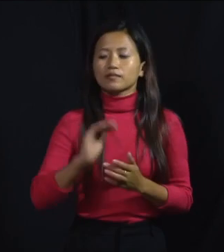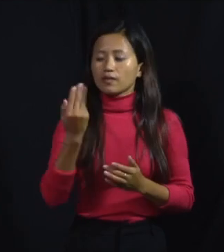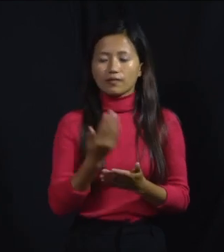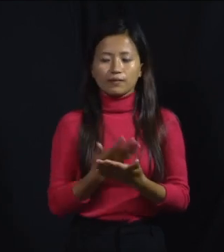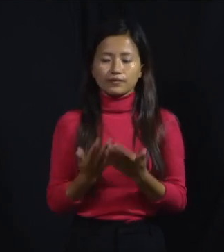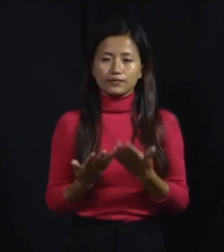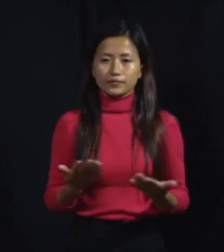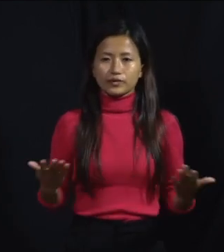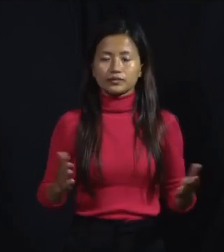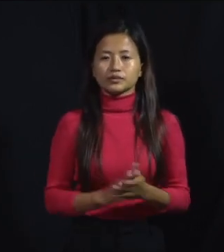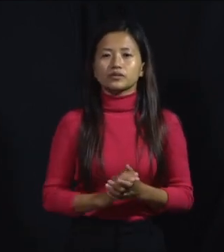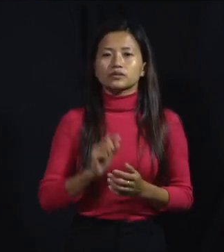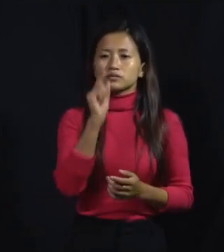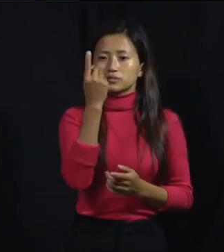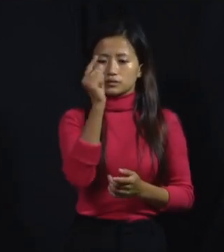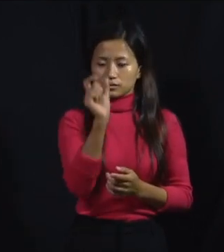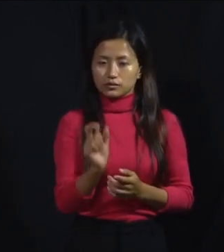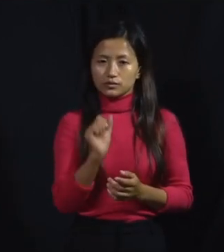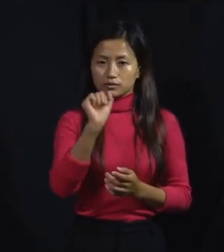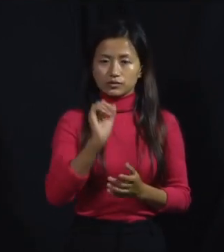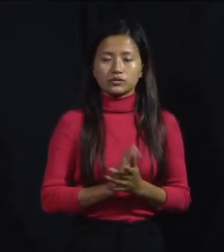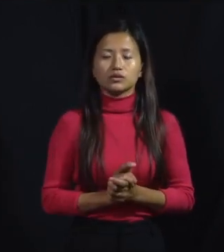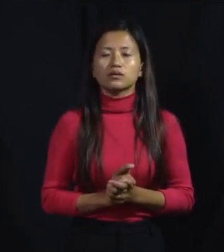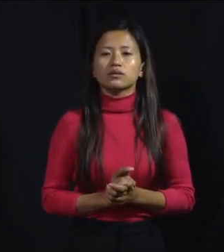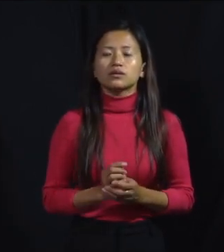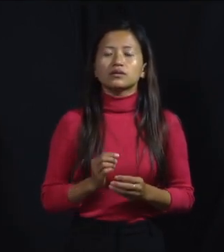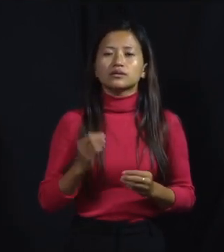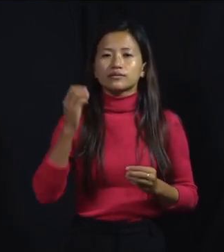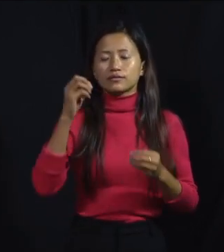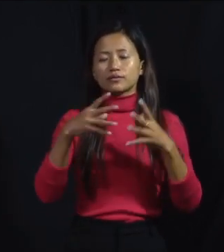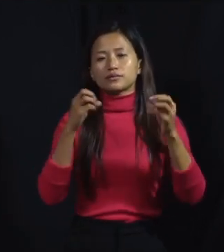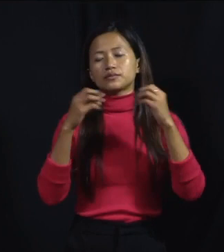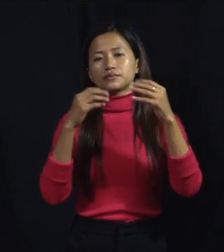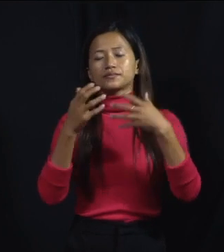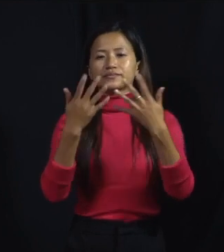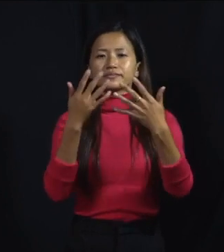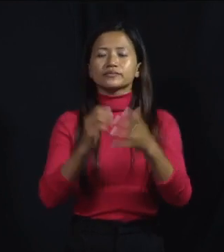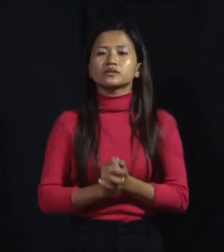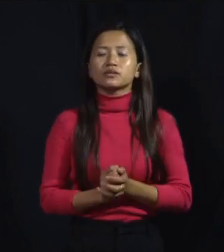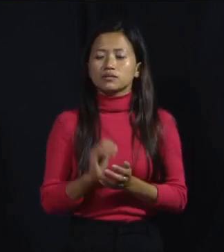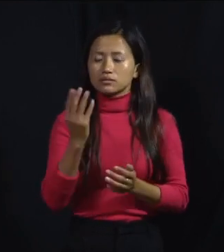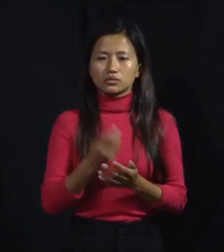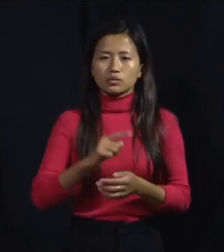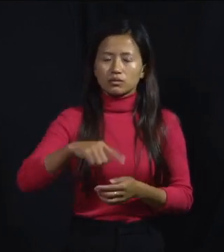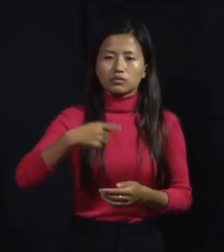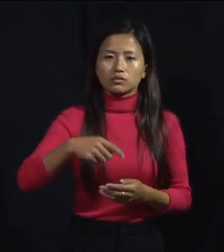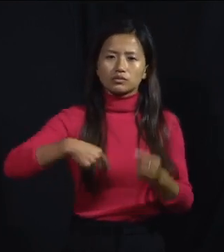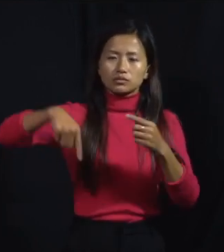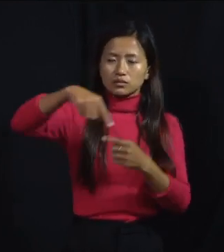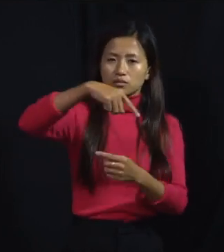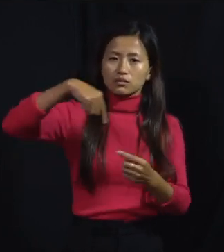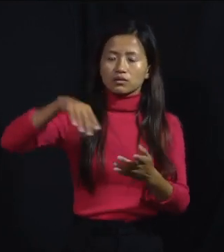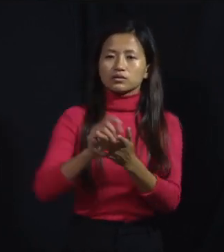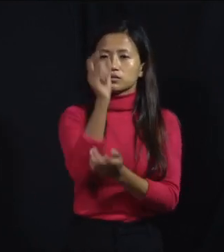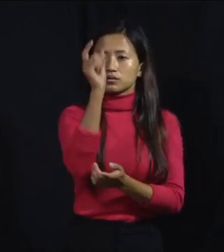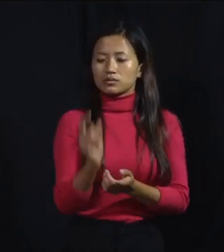which surrounds the individual. So environment, we can understand it as something which is always surrounding the